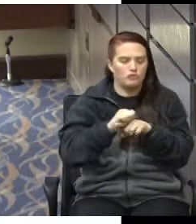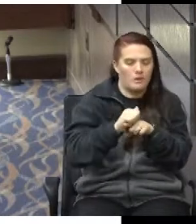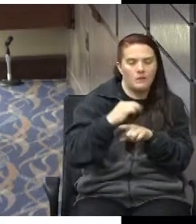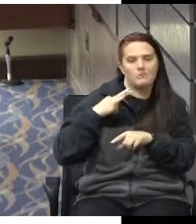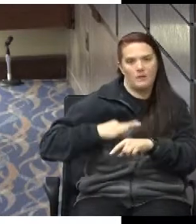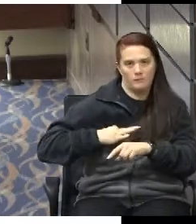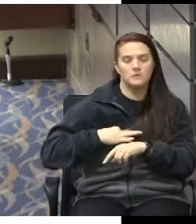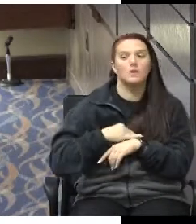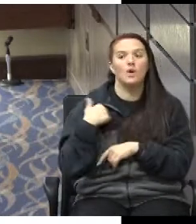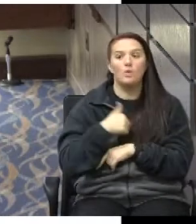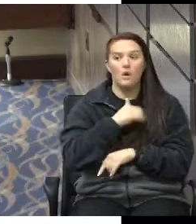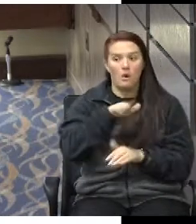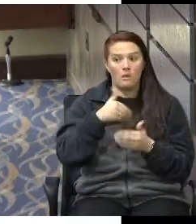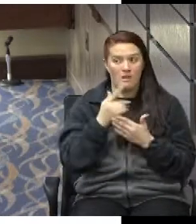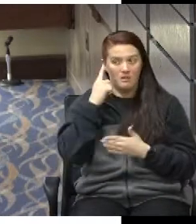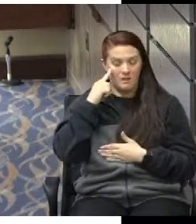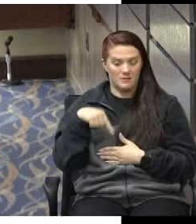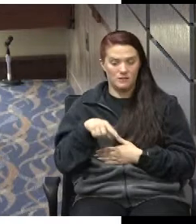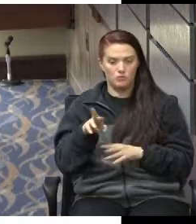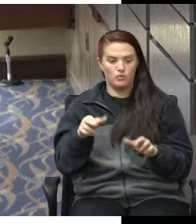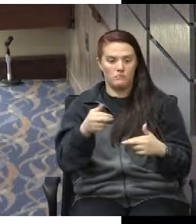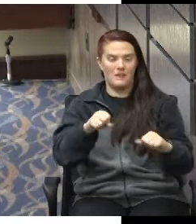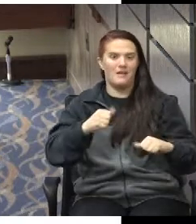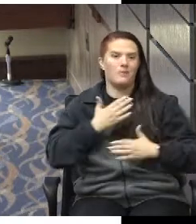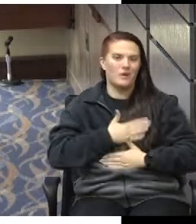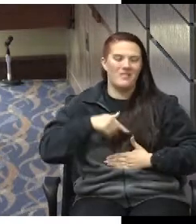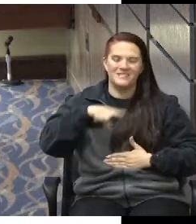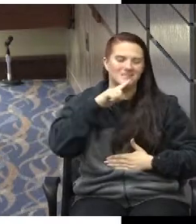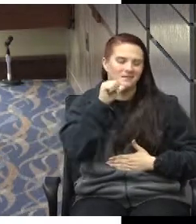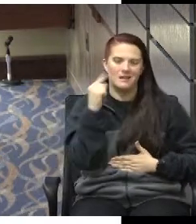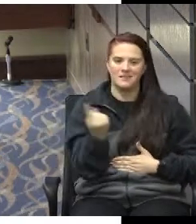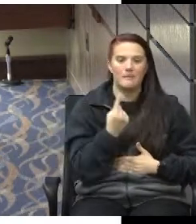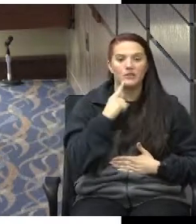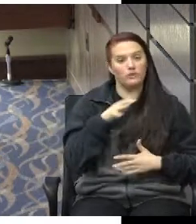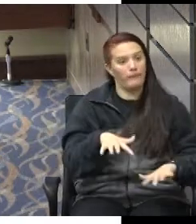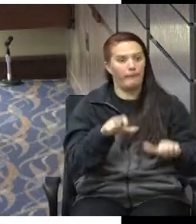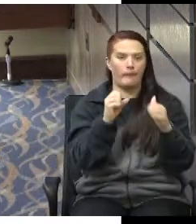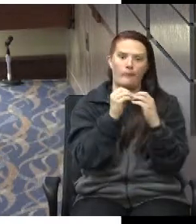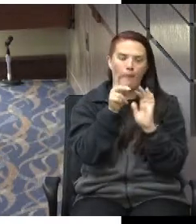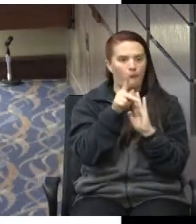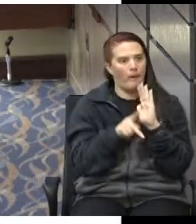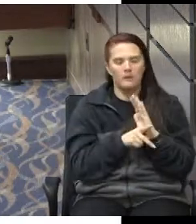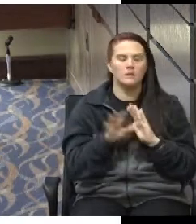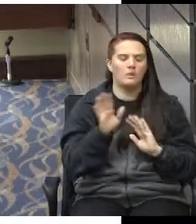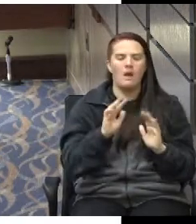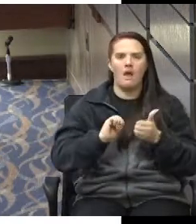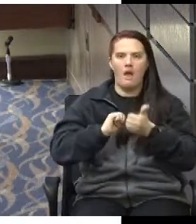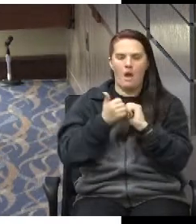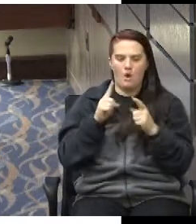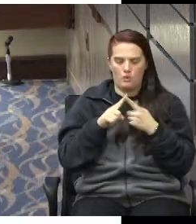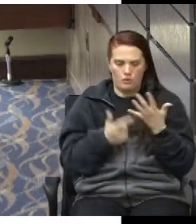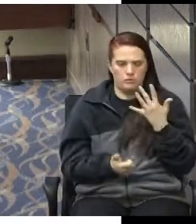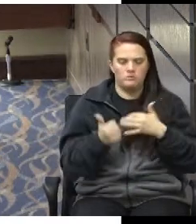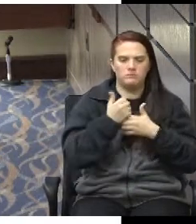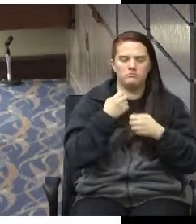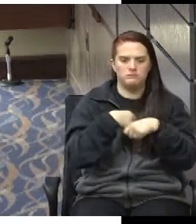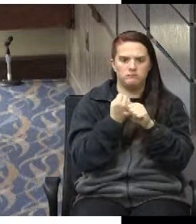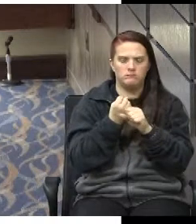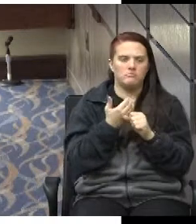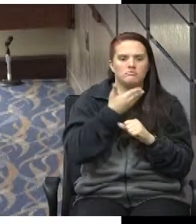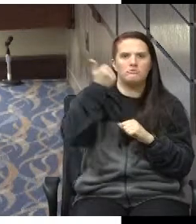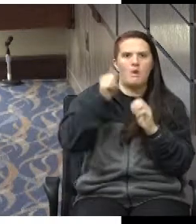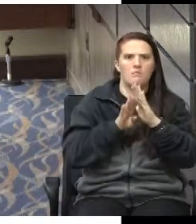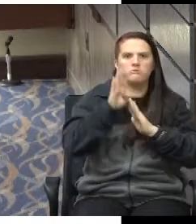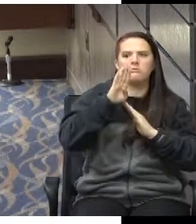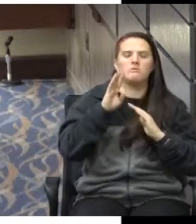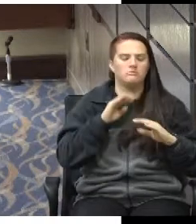benefits. As we all, I think, in this room can appreciate, this is not simply just about adopting more policies. It's about how do you optimize those processes to ensure